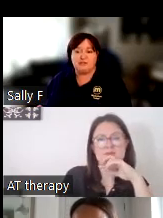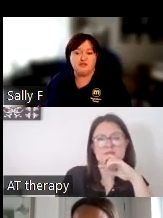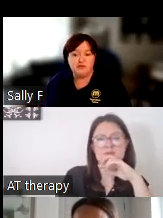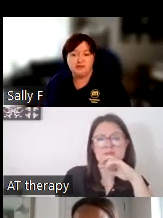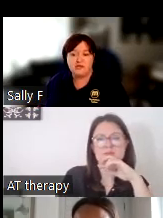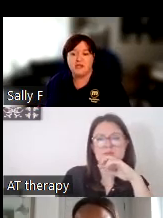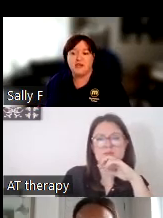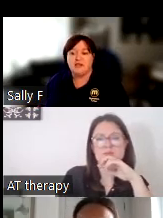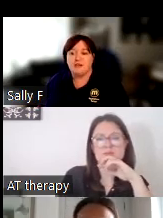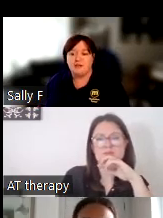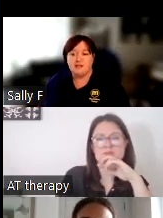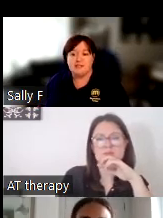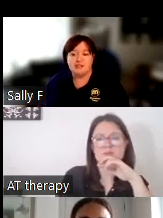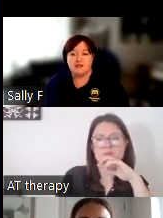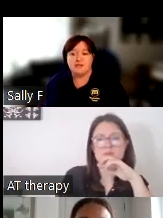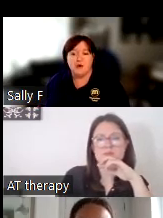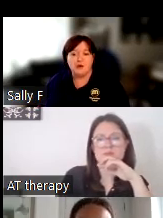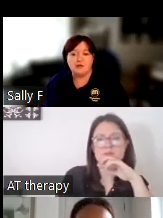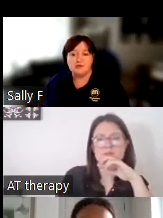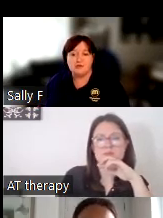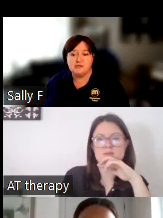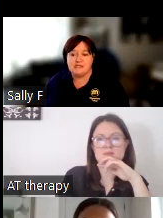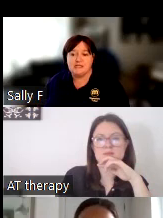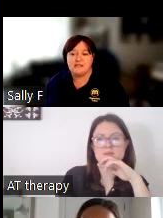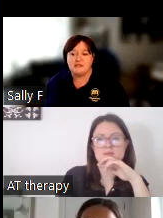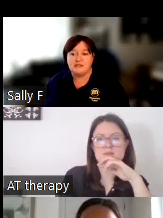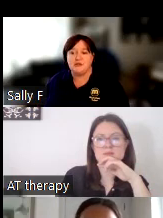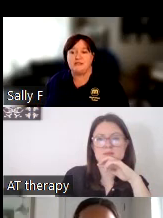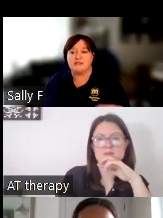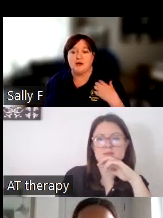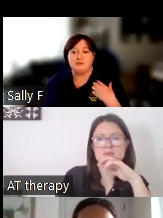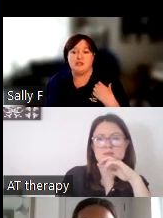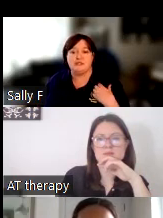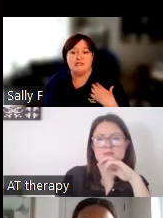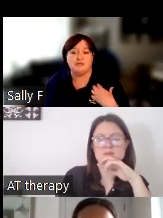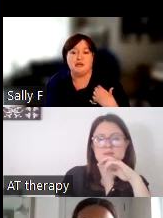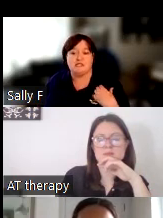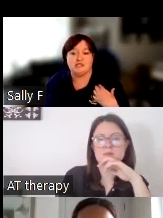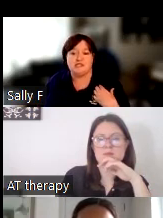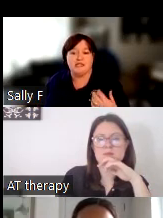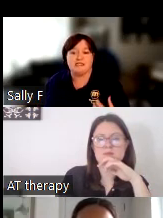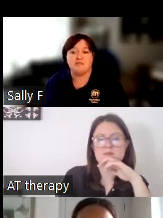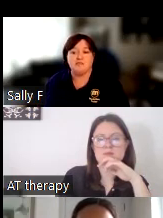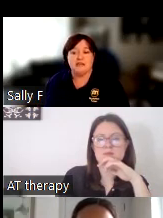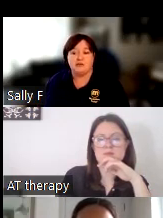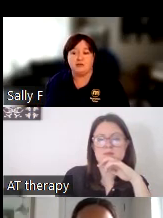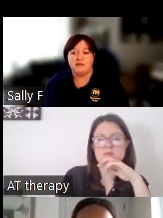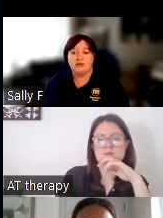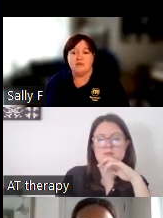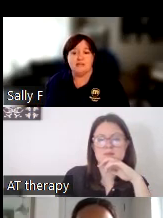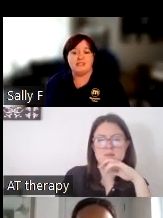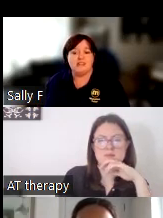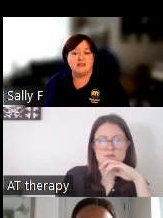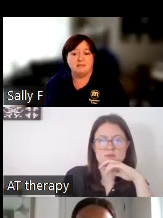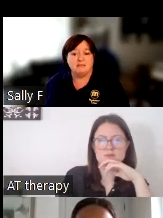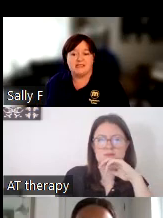cupboards and drawers. You can do this in your work or school settings and do this as an opportunity to practice your sign and symbol recall